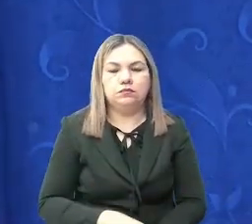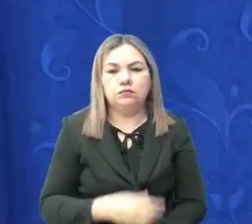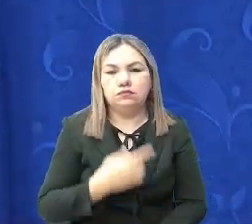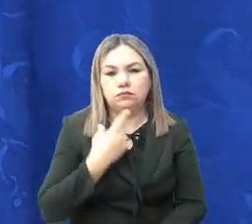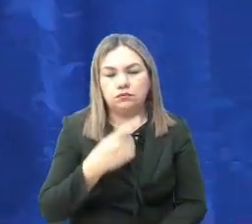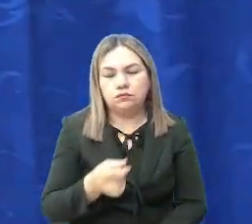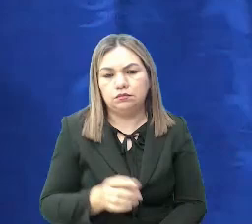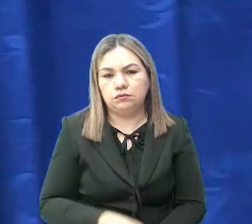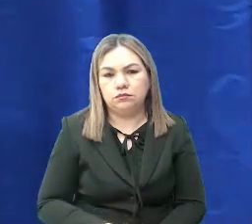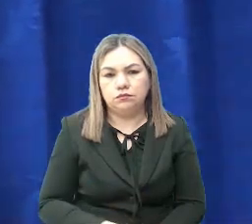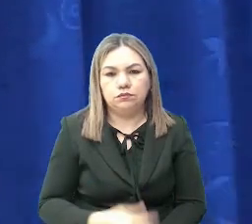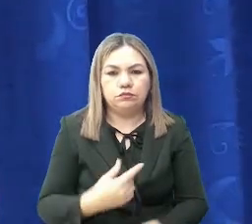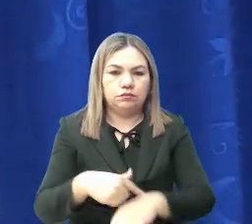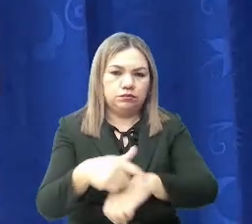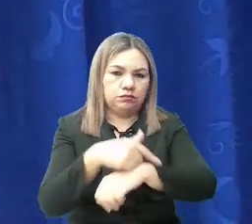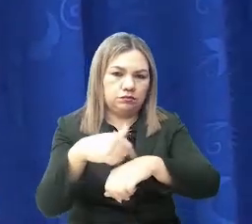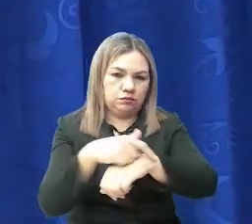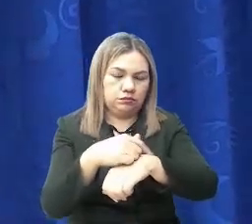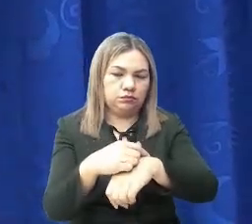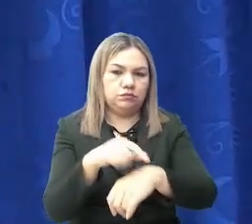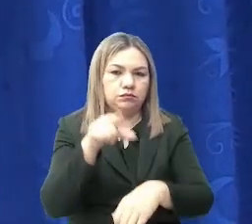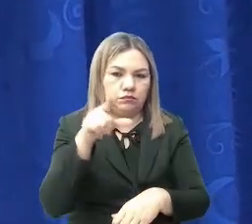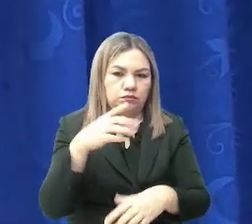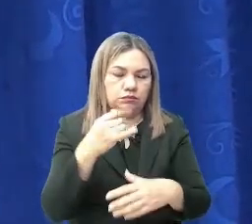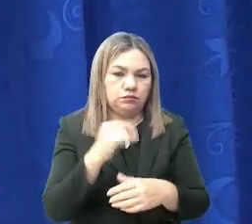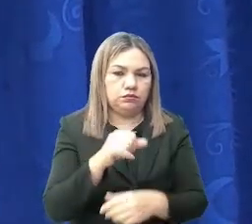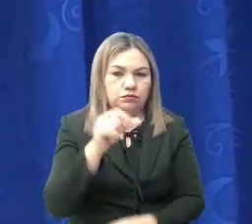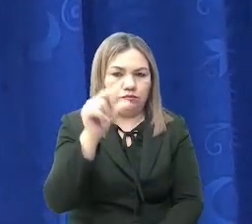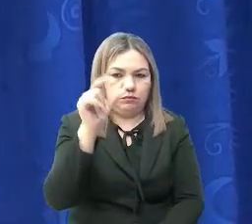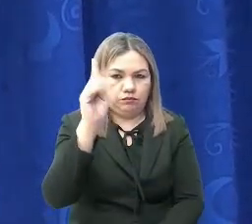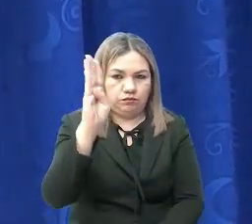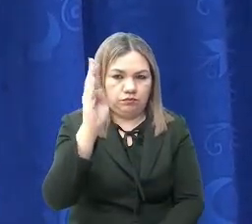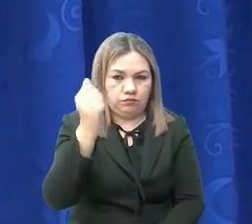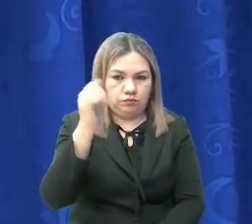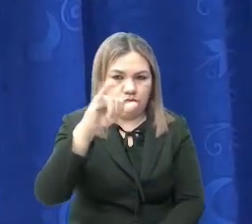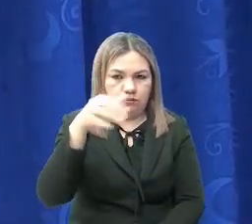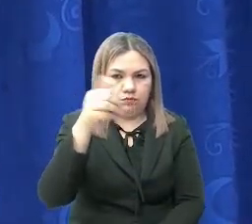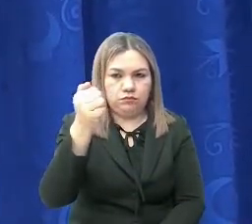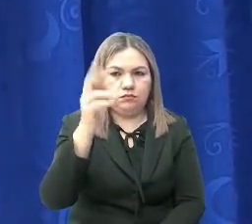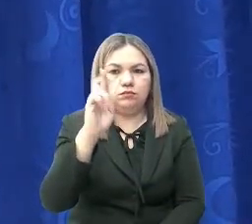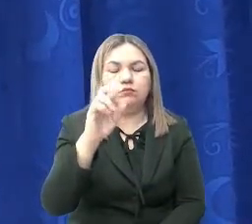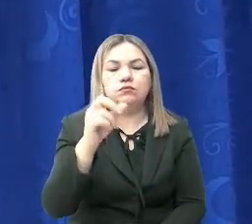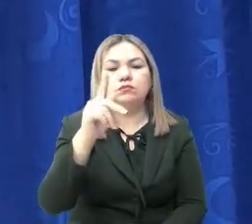Jesus, these are times that you need to